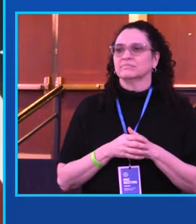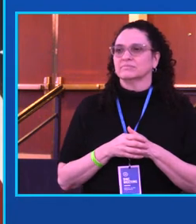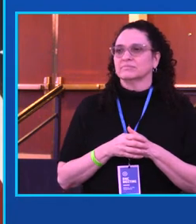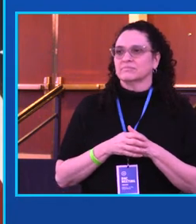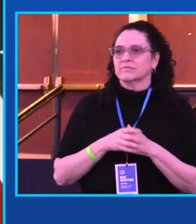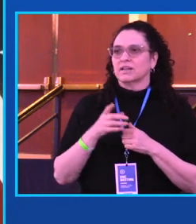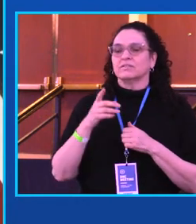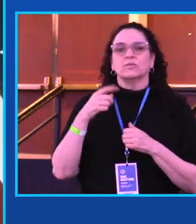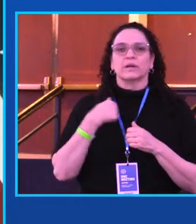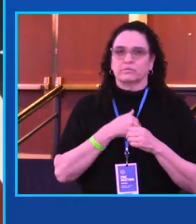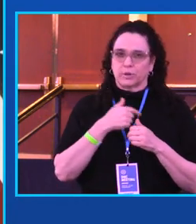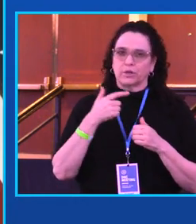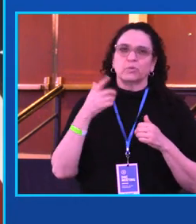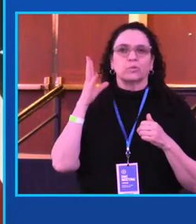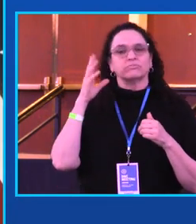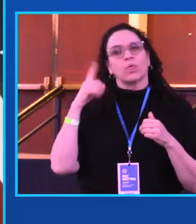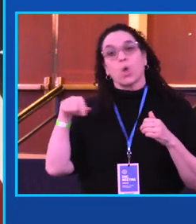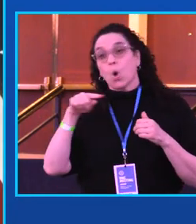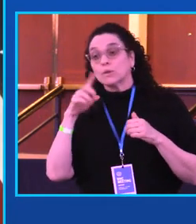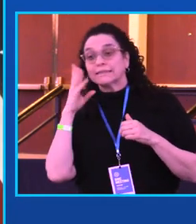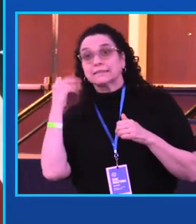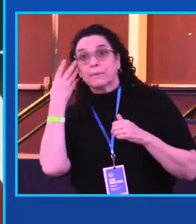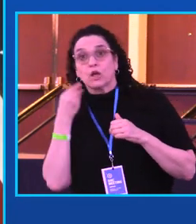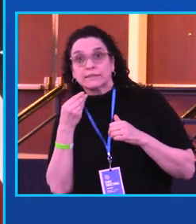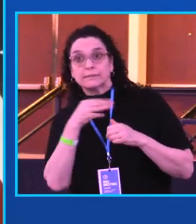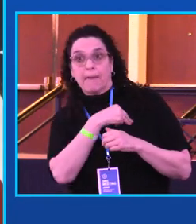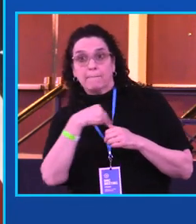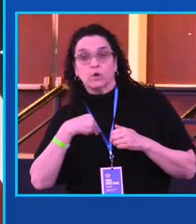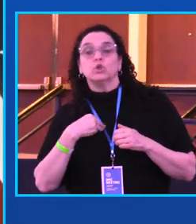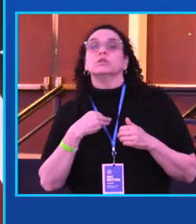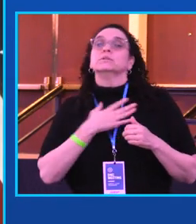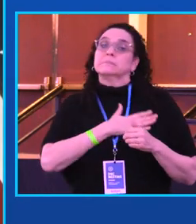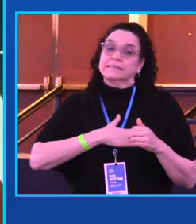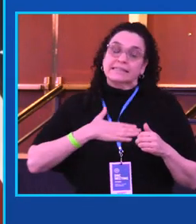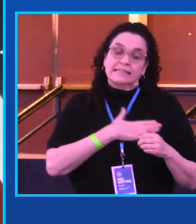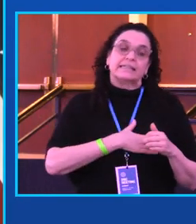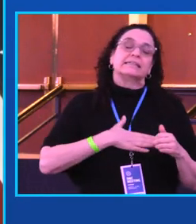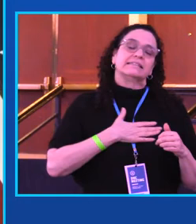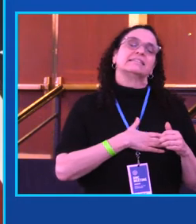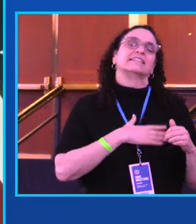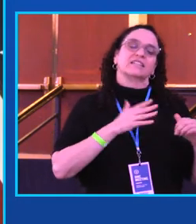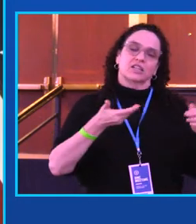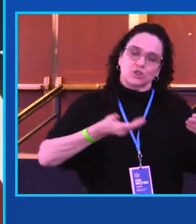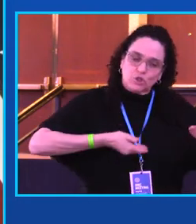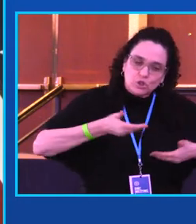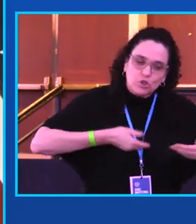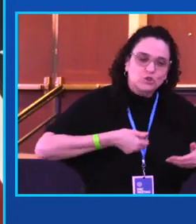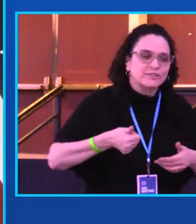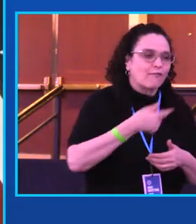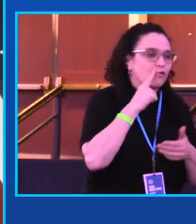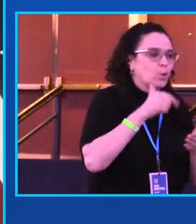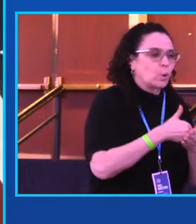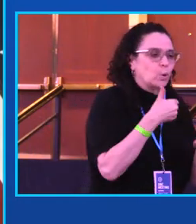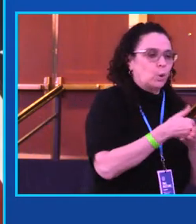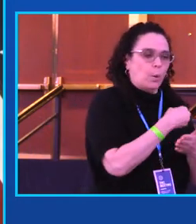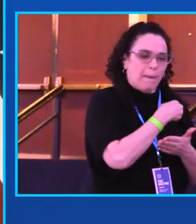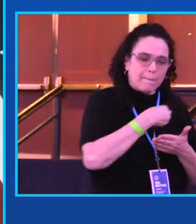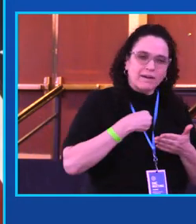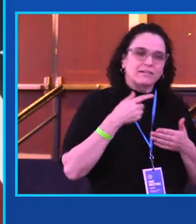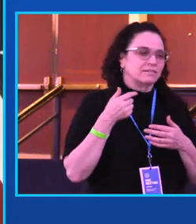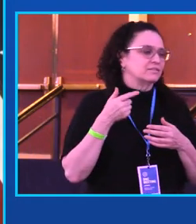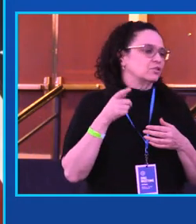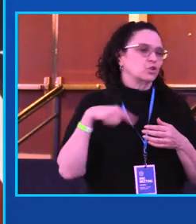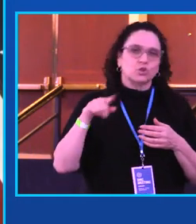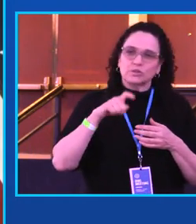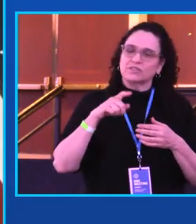see an individual near you who stood, please take a moment to introduce yourself if you have not already. Serve as a mentor and welcome